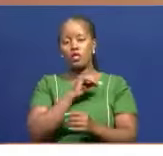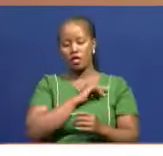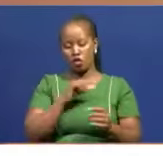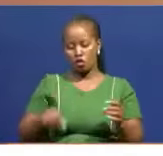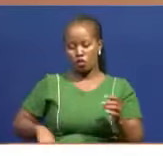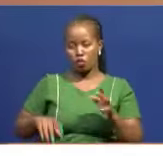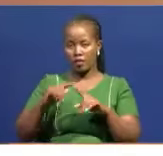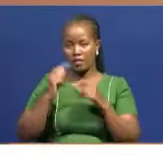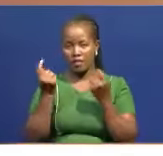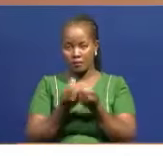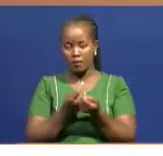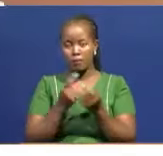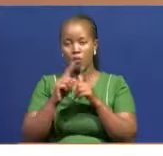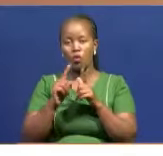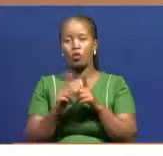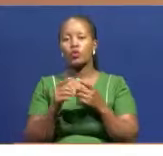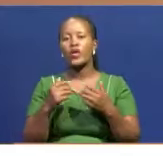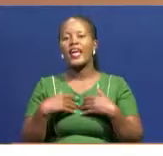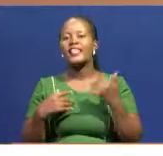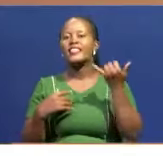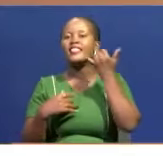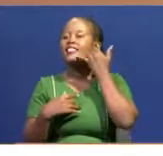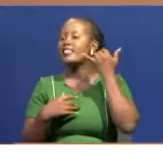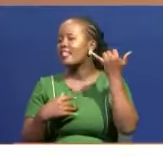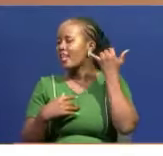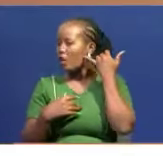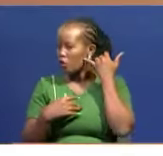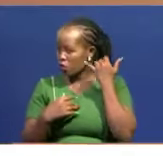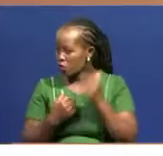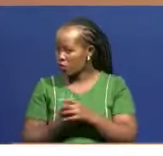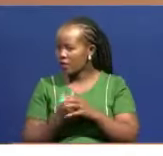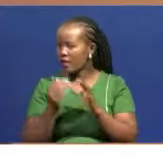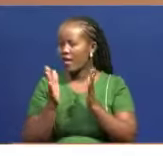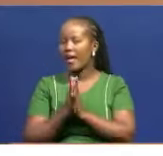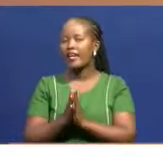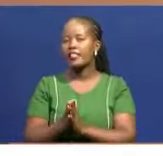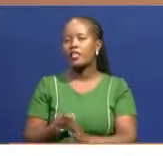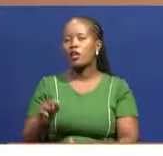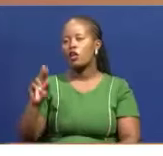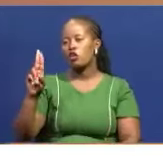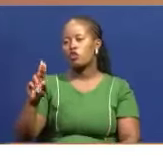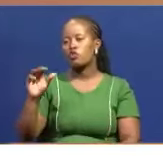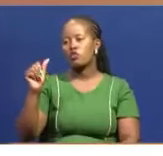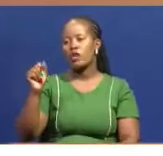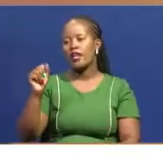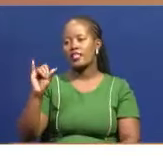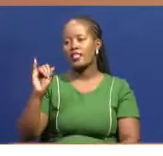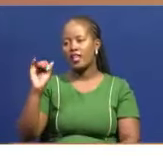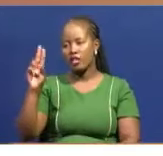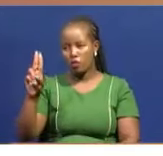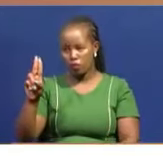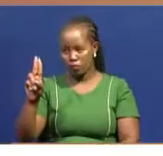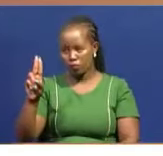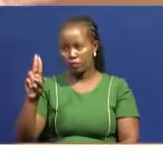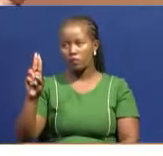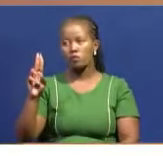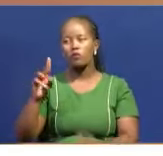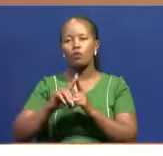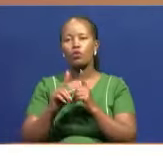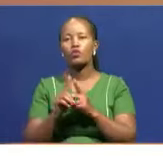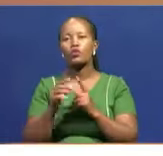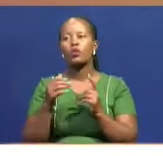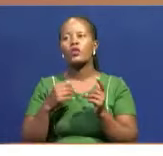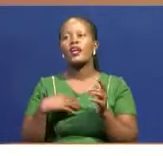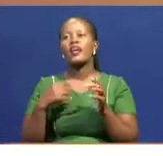think we had Nakuru with us as well. They're traveling from a long way. I think, and USIU also in our franchise. You had